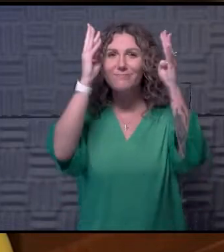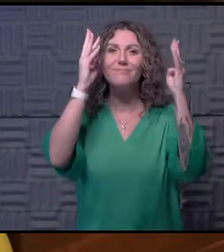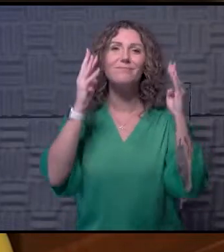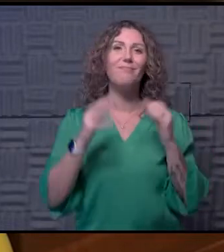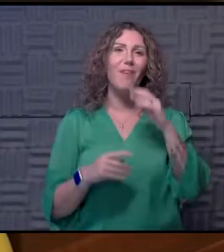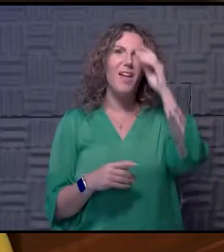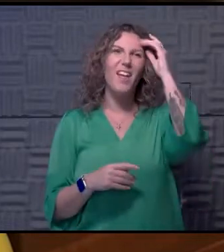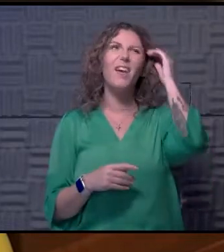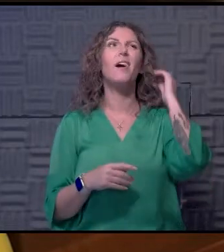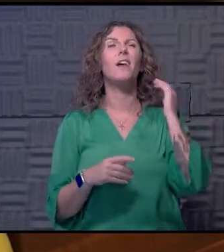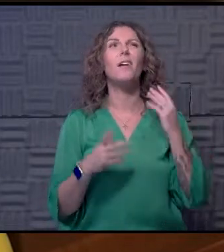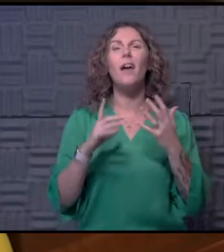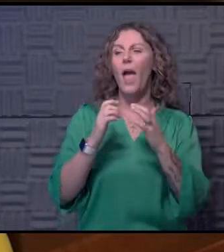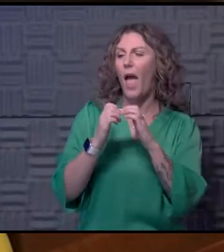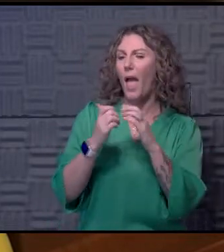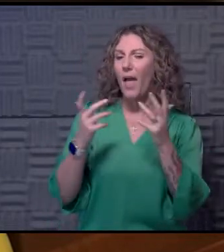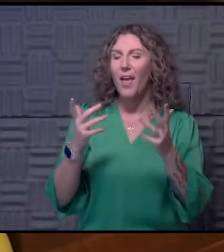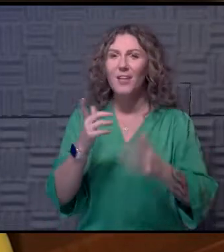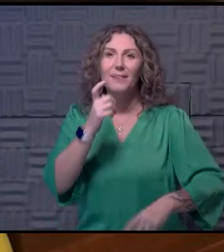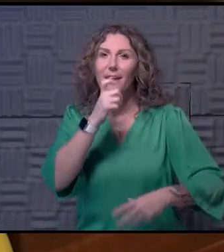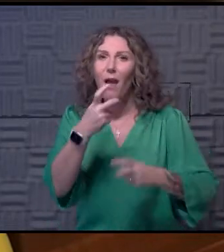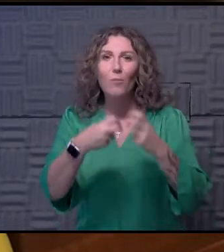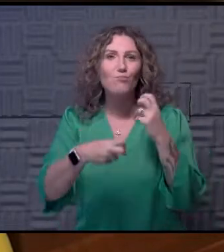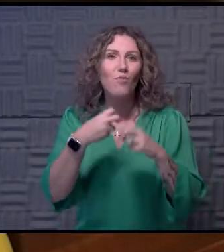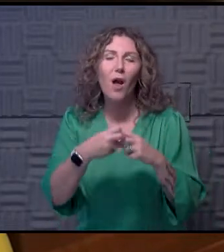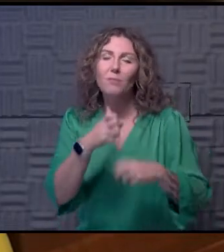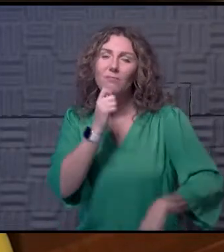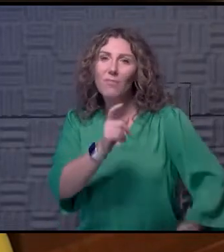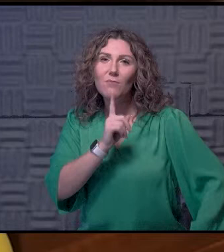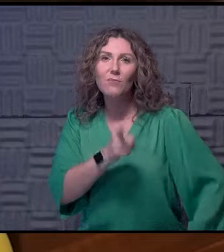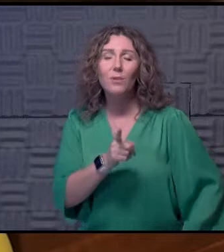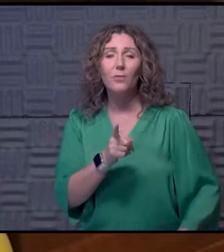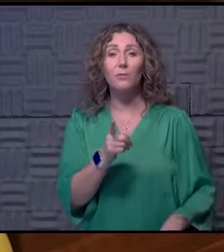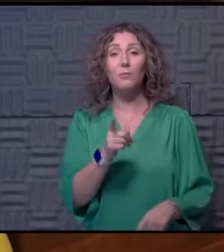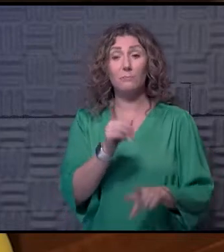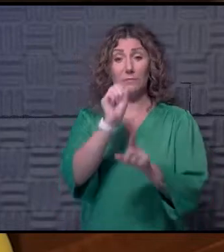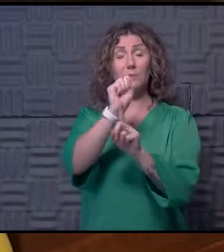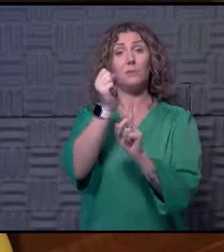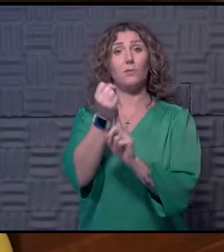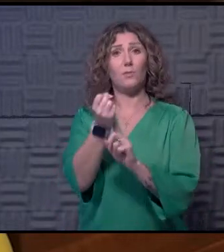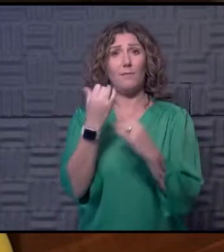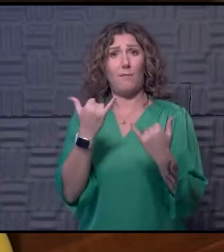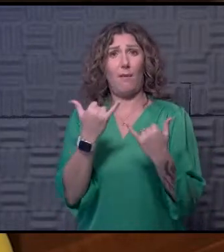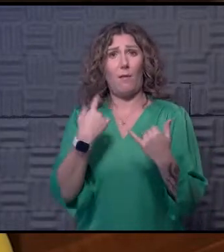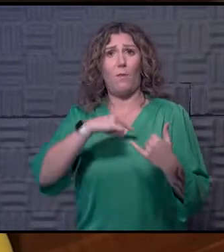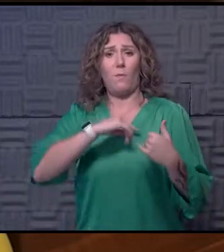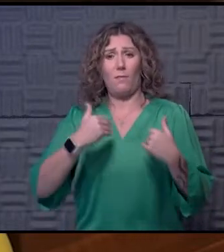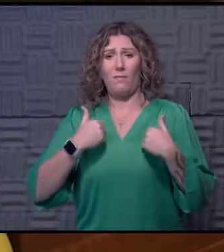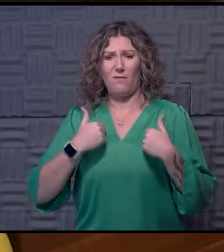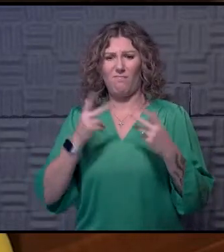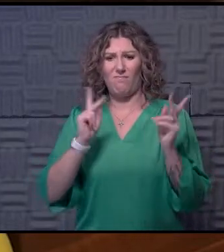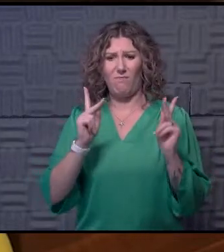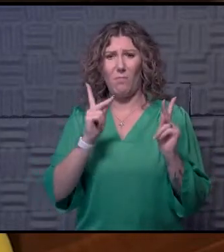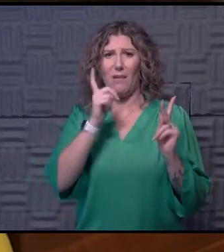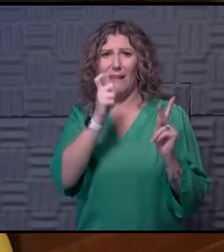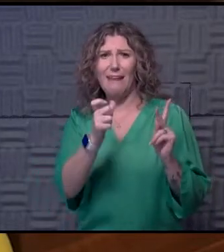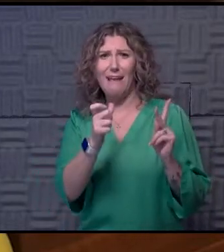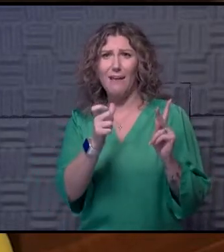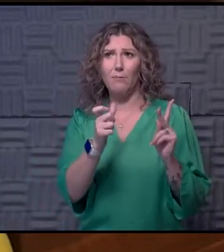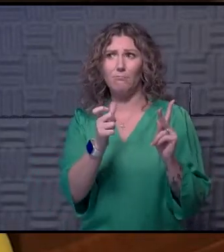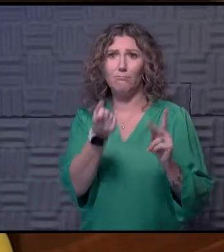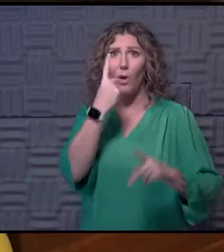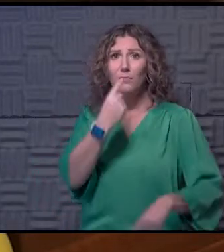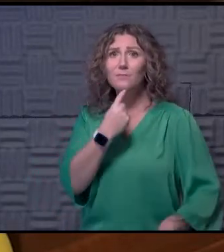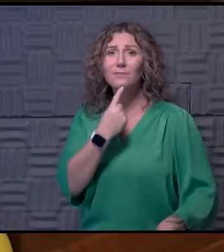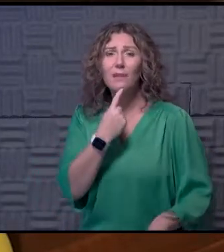noise about how, this isn't a problem, we're in a situation where people are not going to take this seriously until it